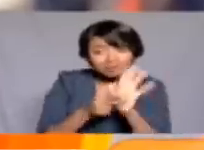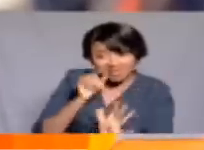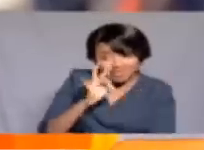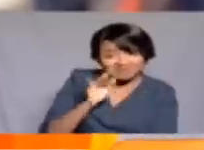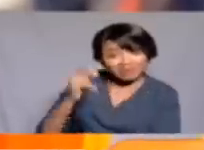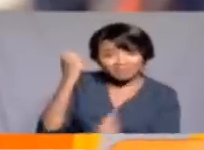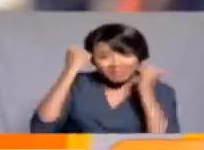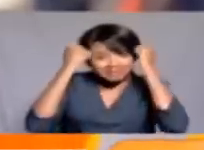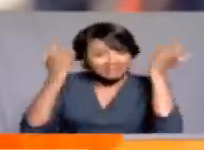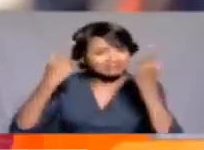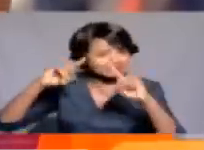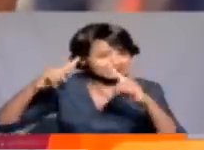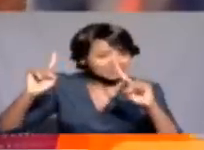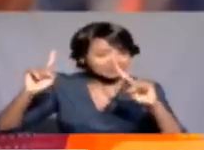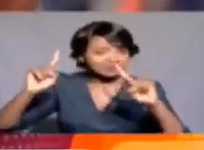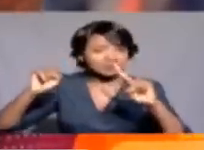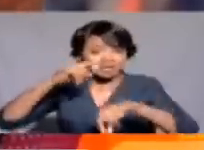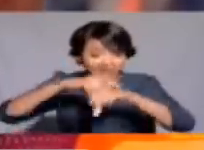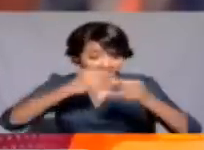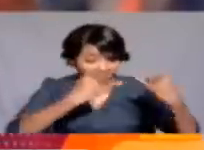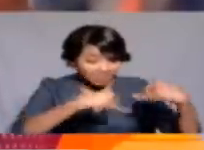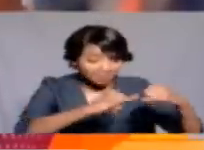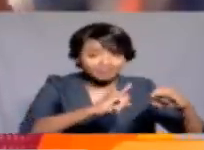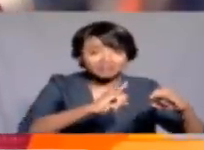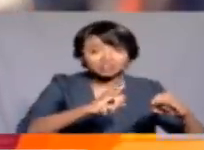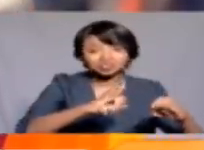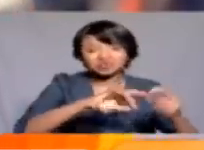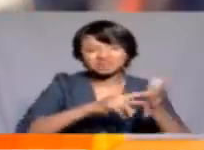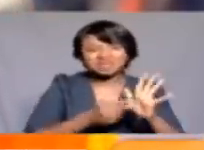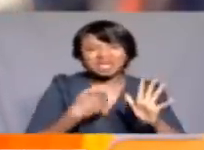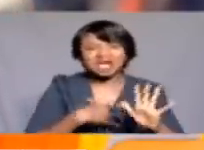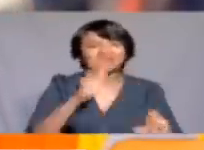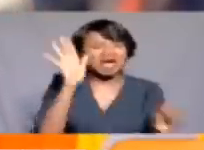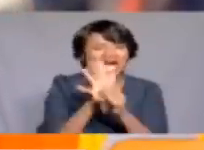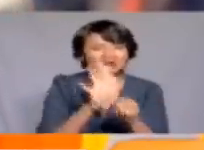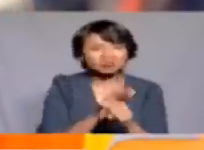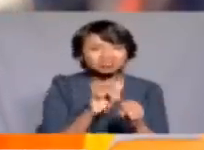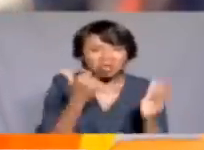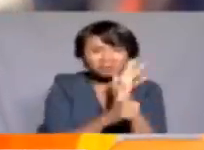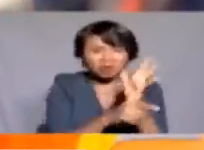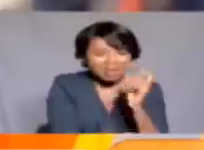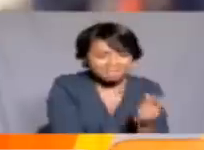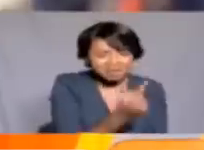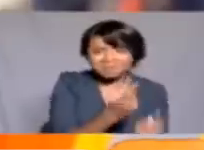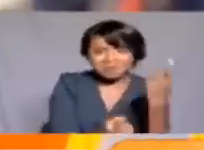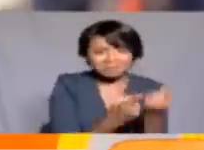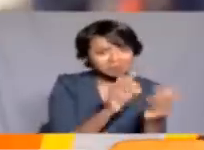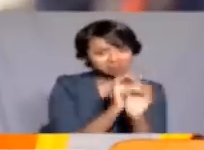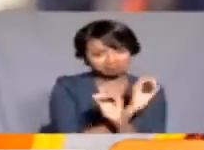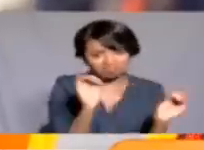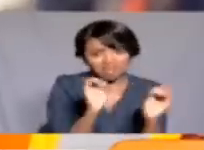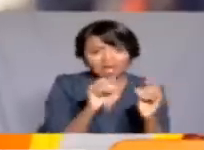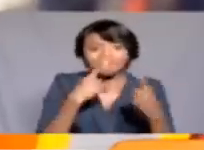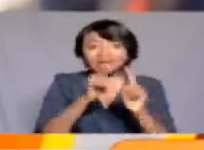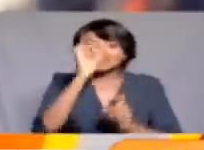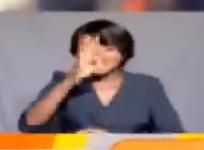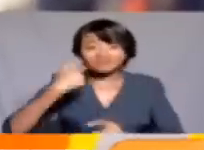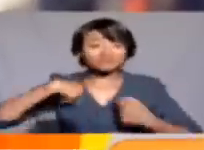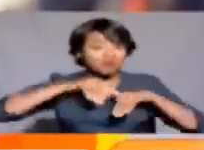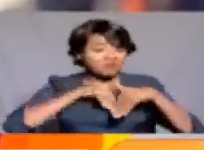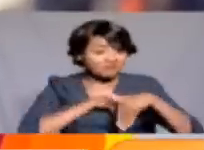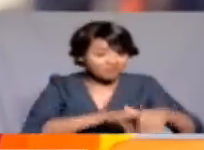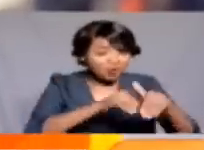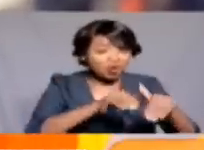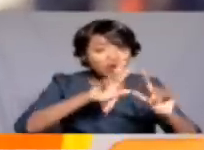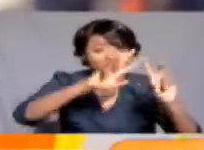been successful during the implementation, you shouldn't have too many emerging issues. So if we go based on the